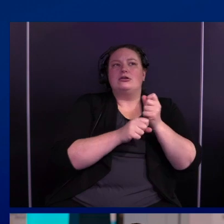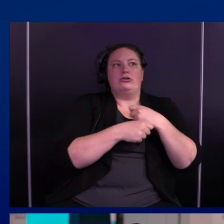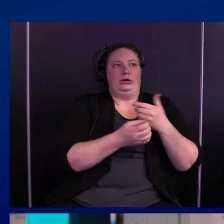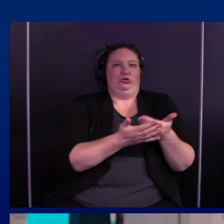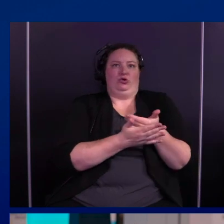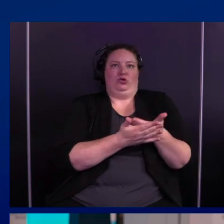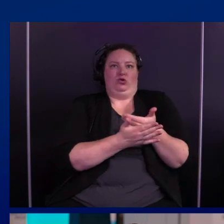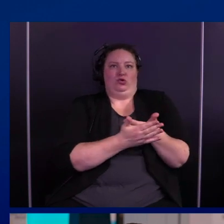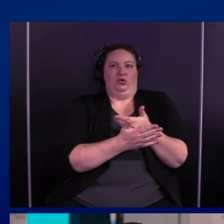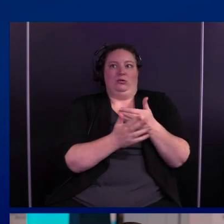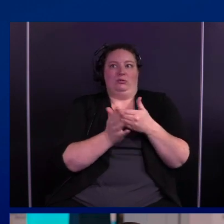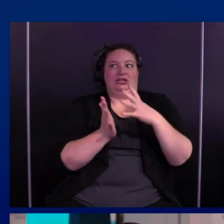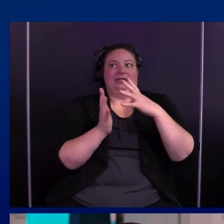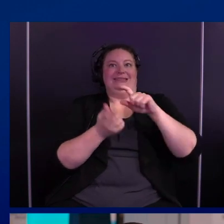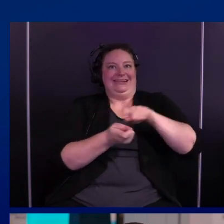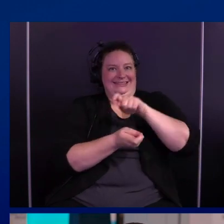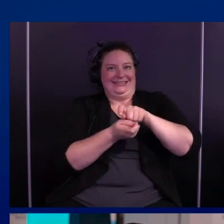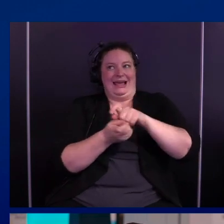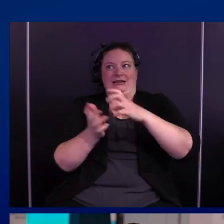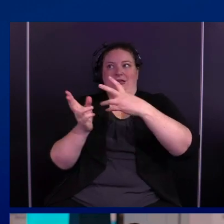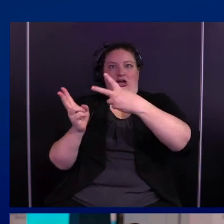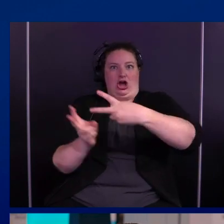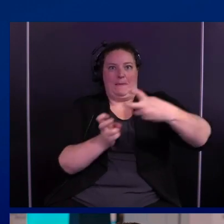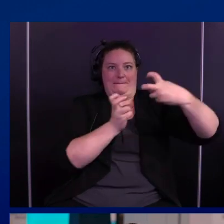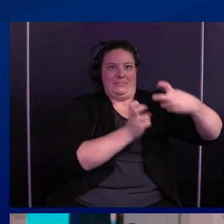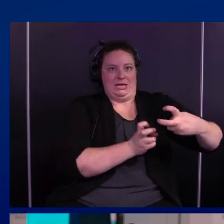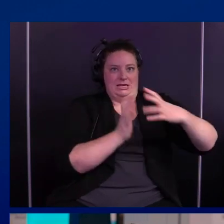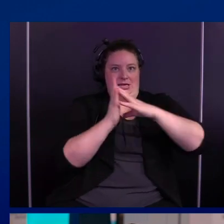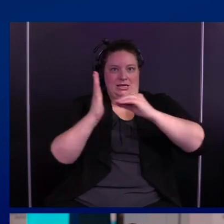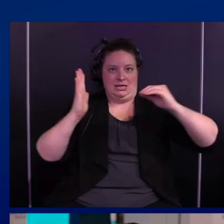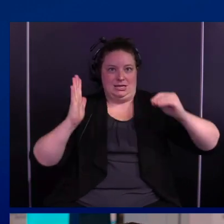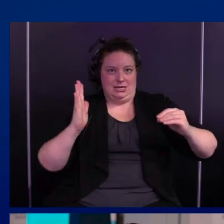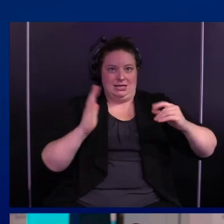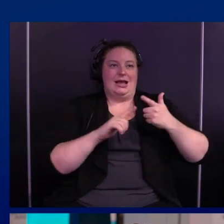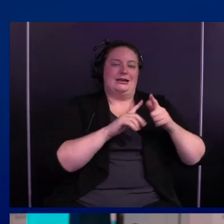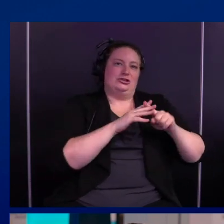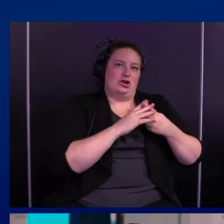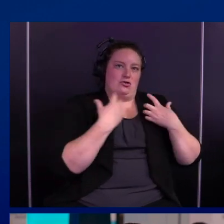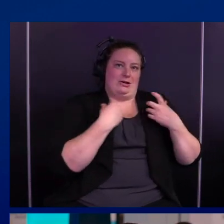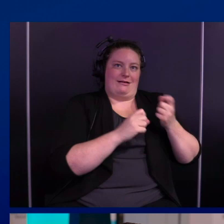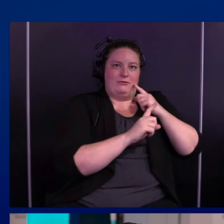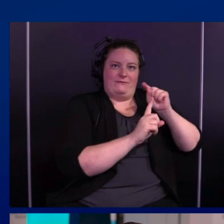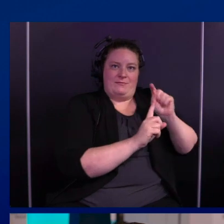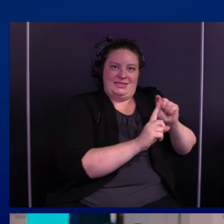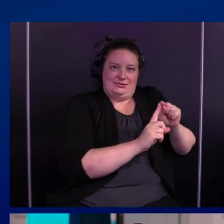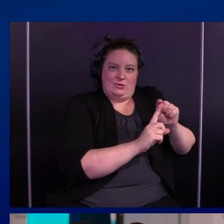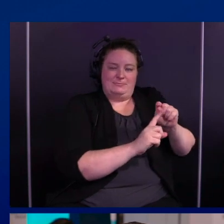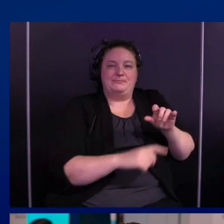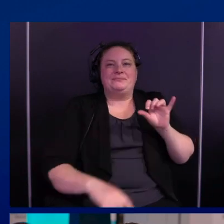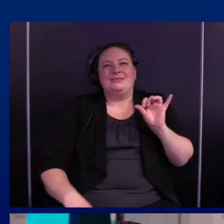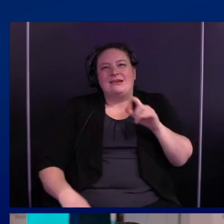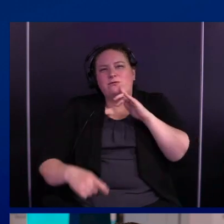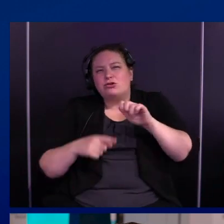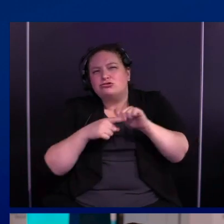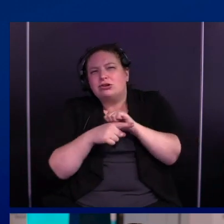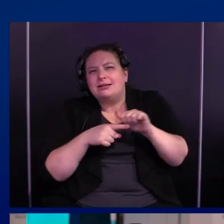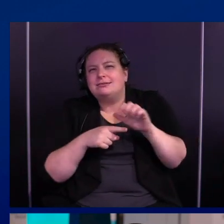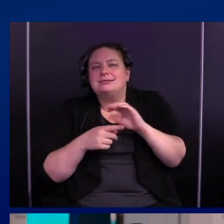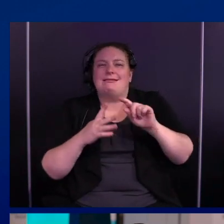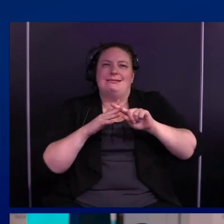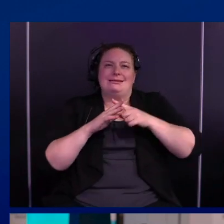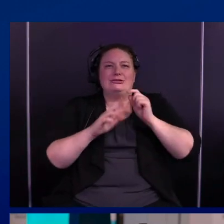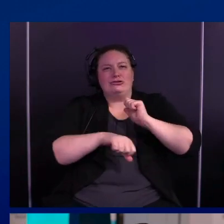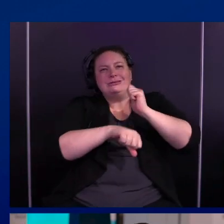is an exact copy of your source environment, and start recovery to that one. Oh, okay, gotcha. So that's exactly for those drills and for the initial